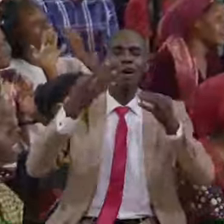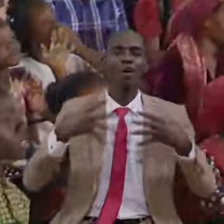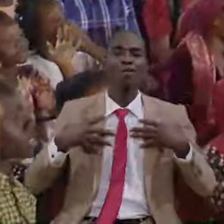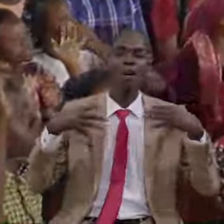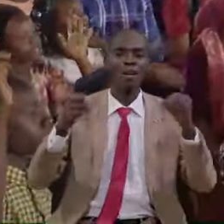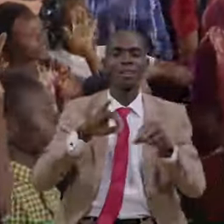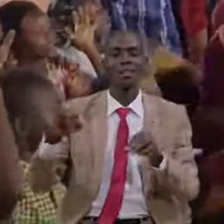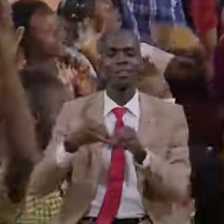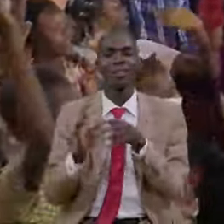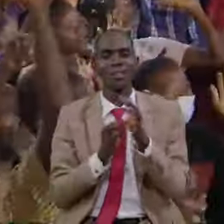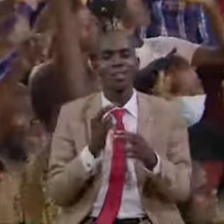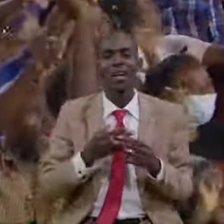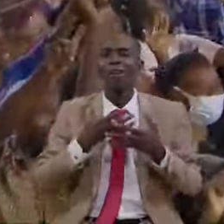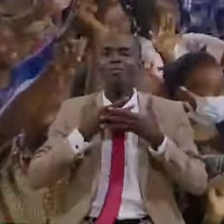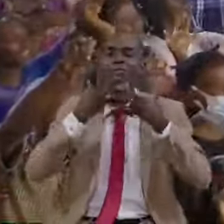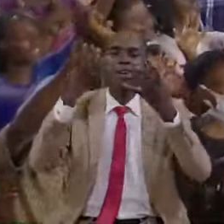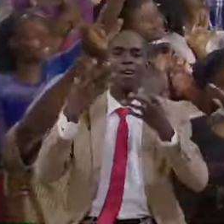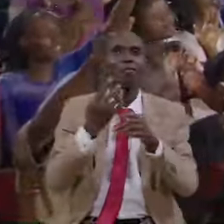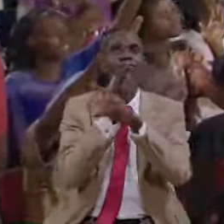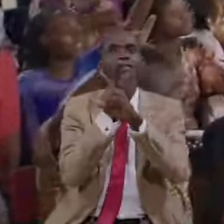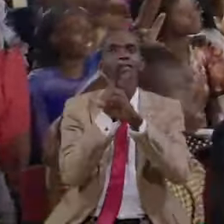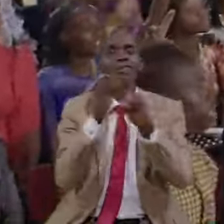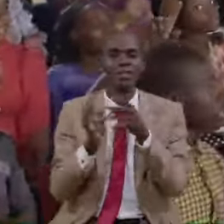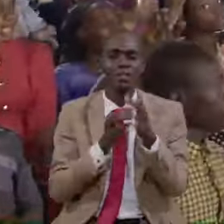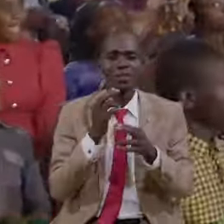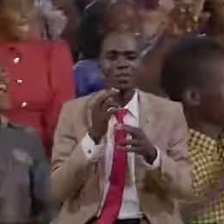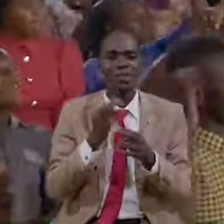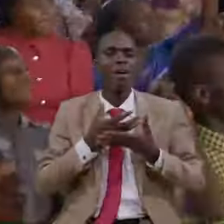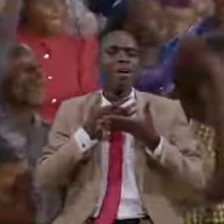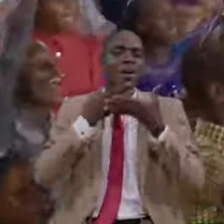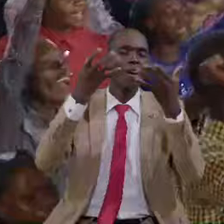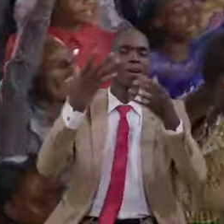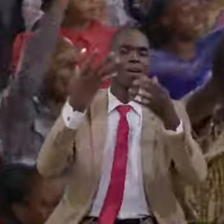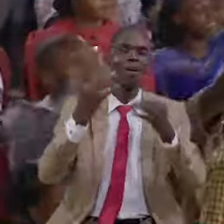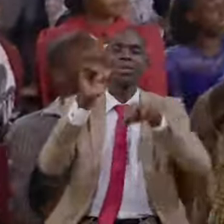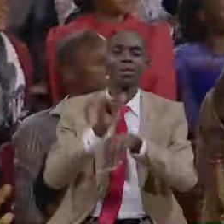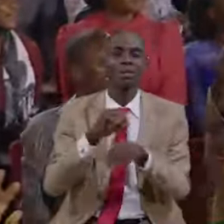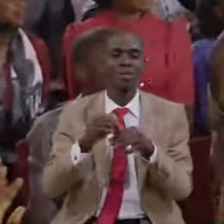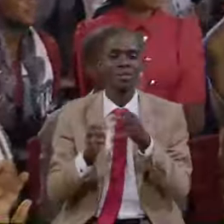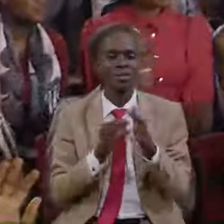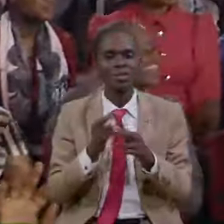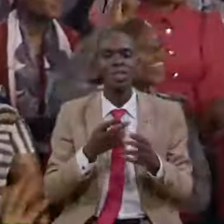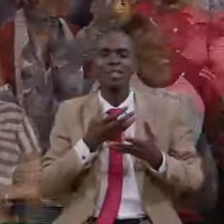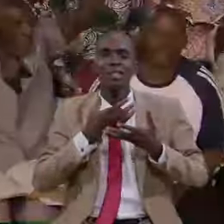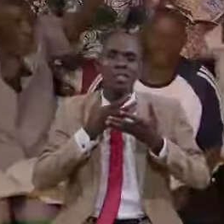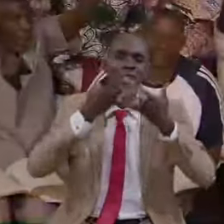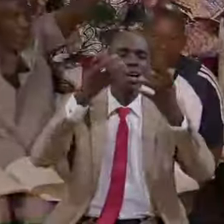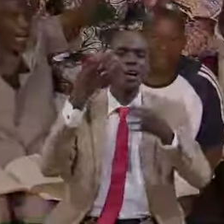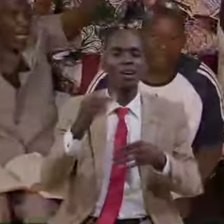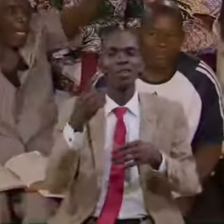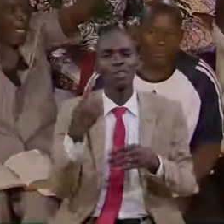shouts of Deliverance shouts of Miracle shouts of the